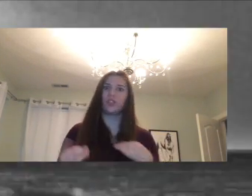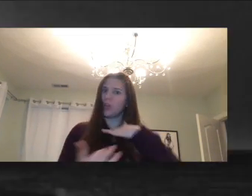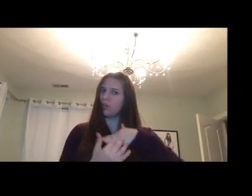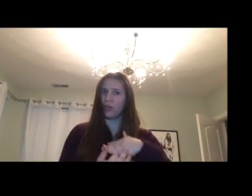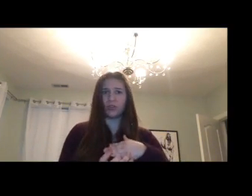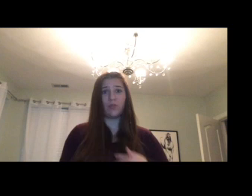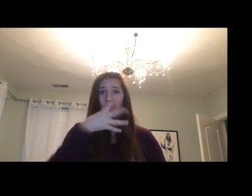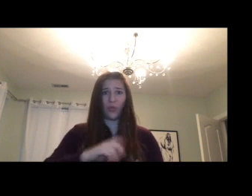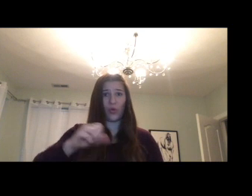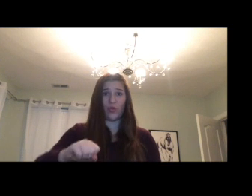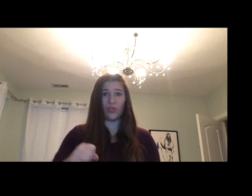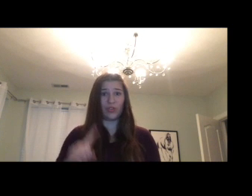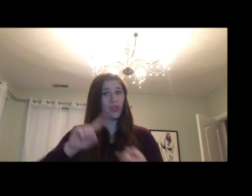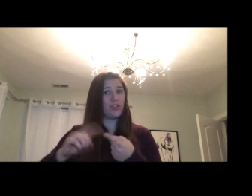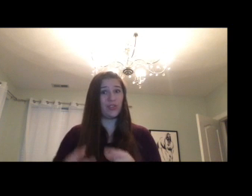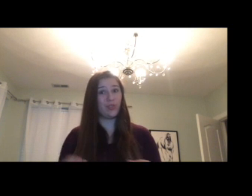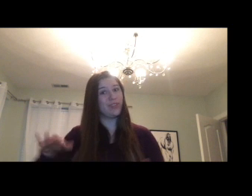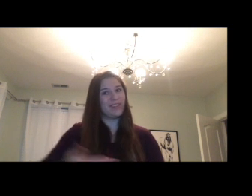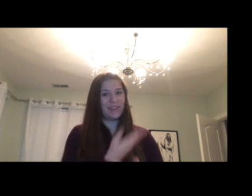forever.